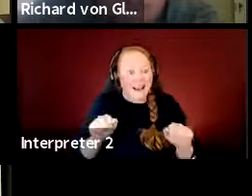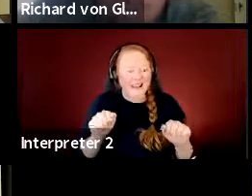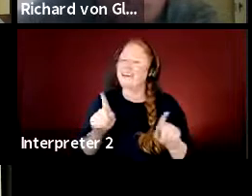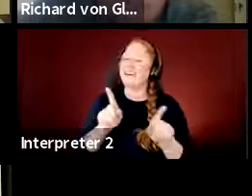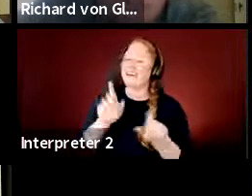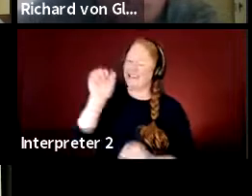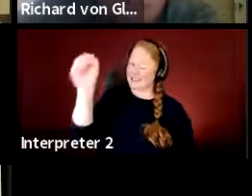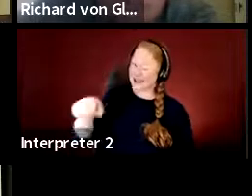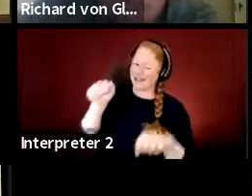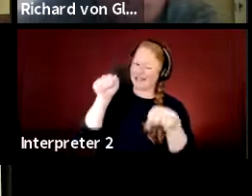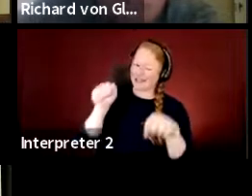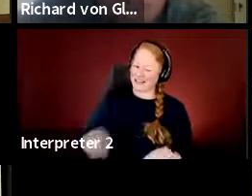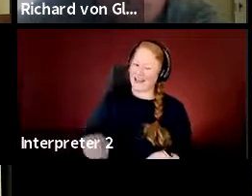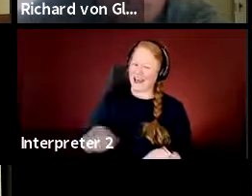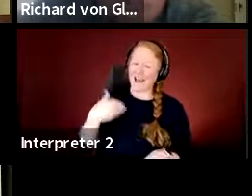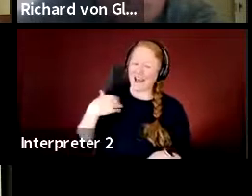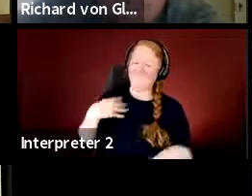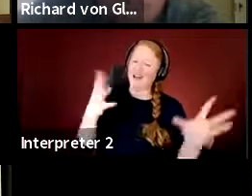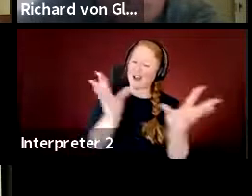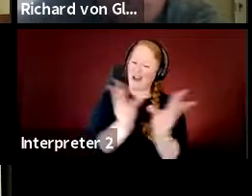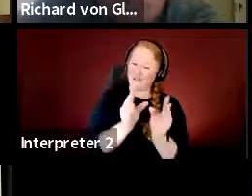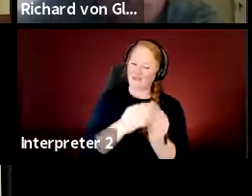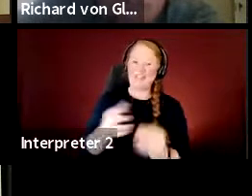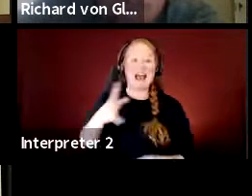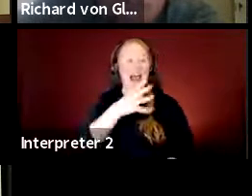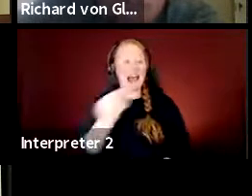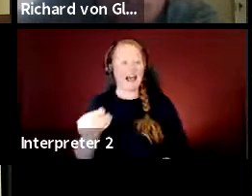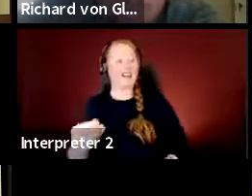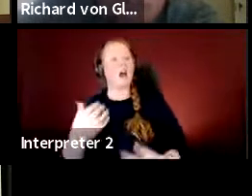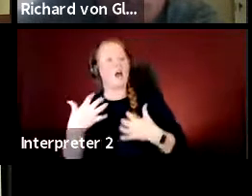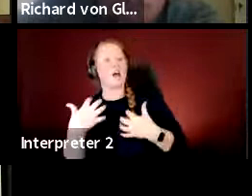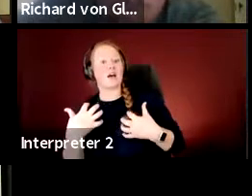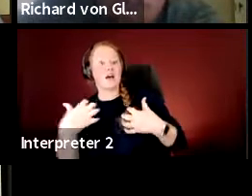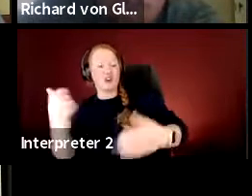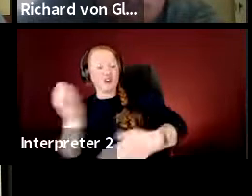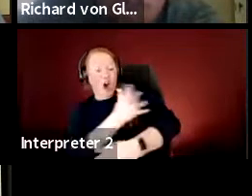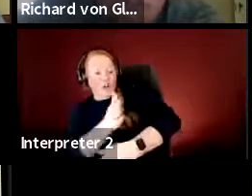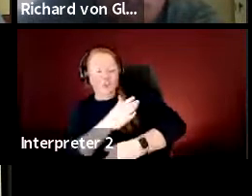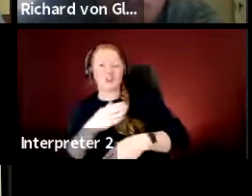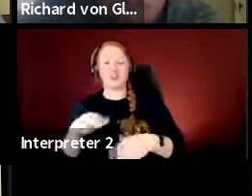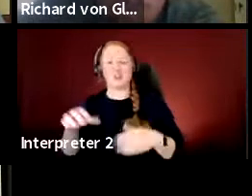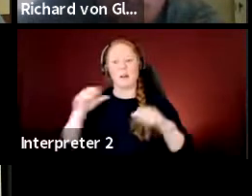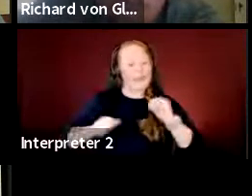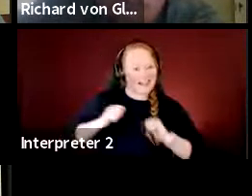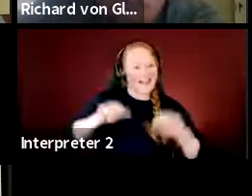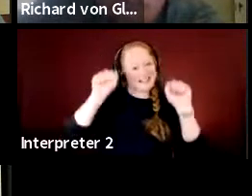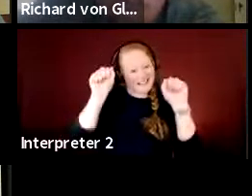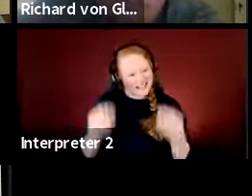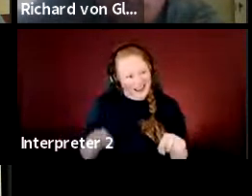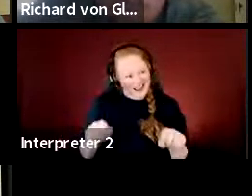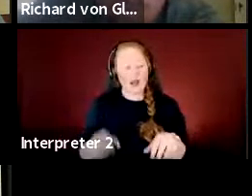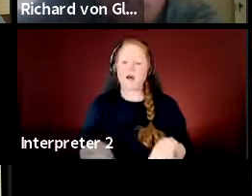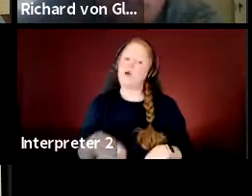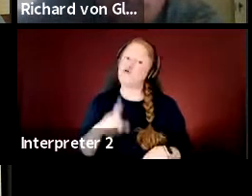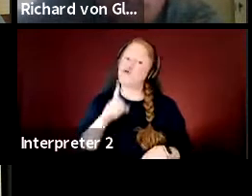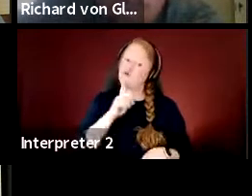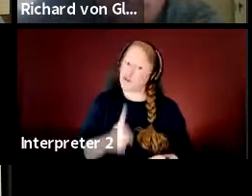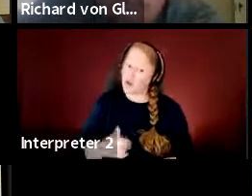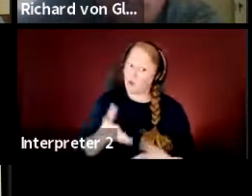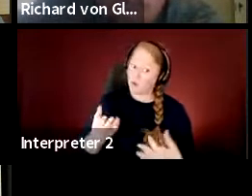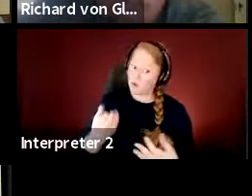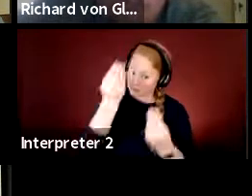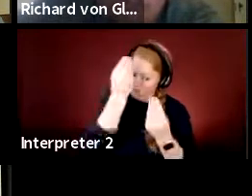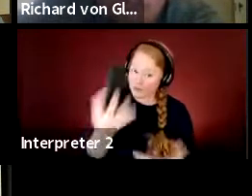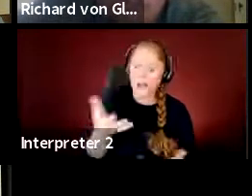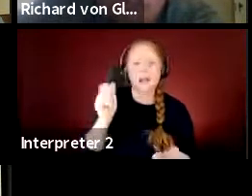put on conferences and concerts and plays. But what I really want to say is that we can partner with you to problem